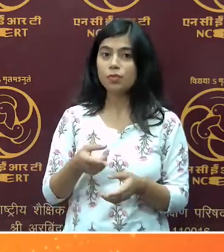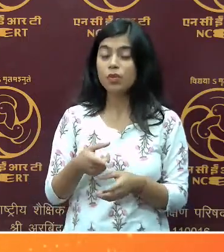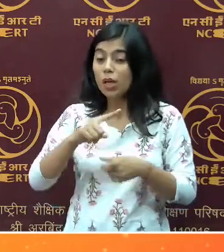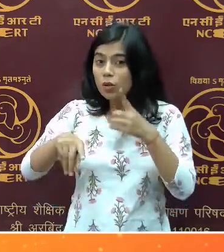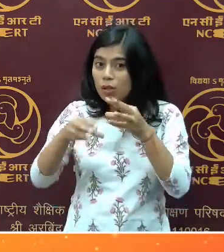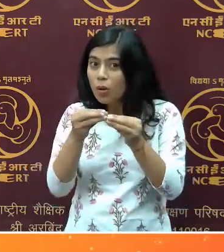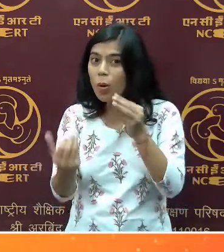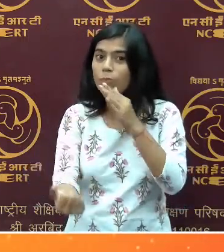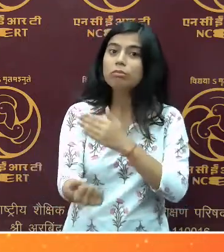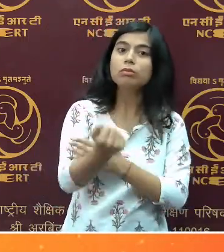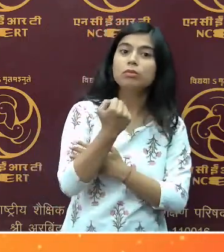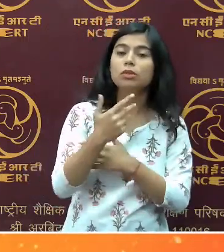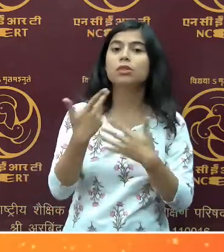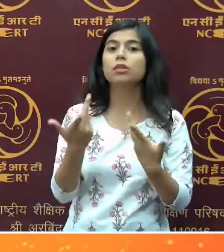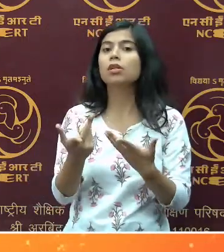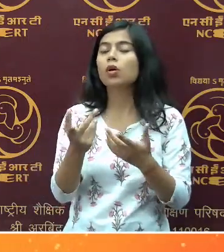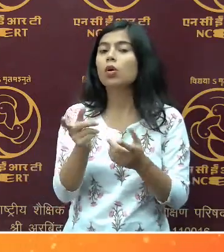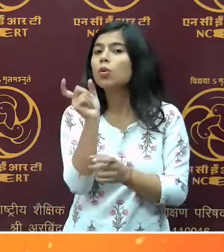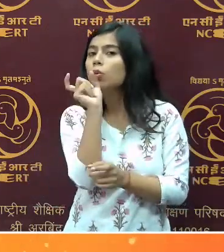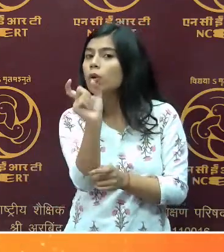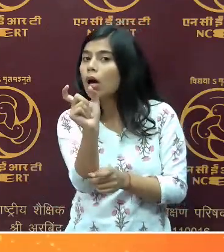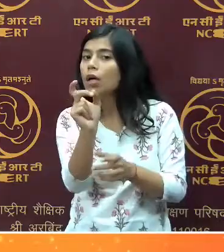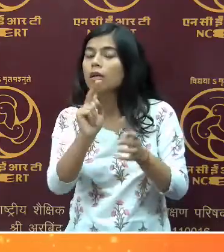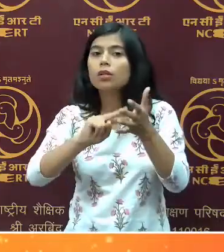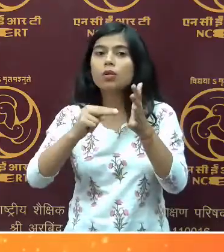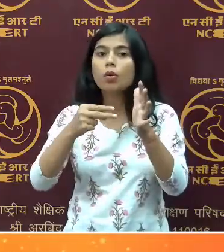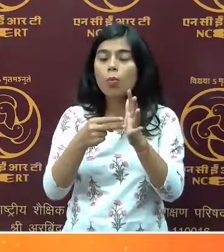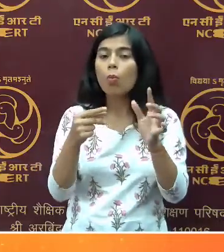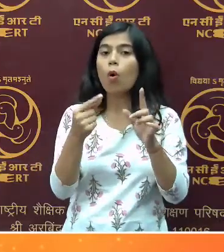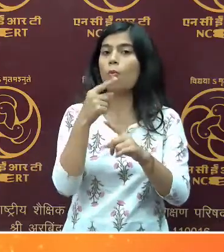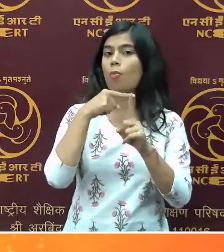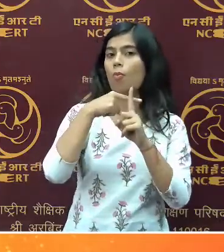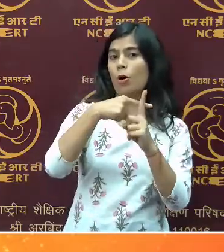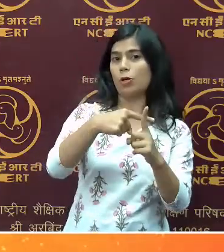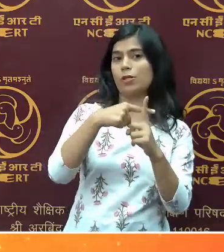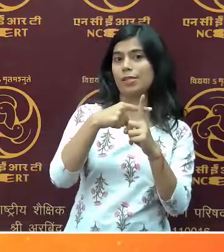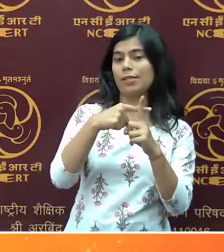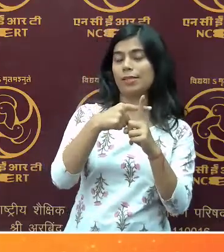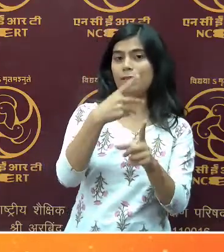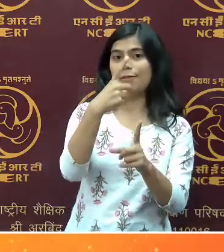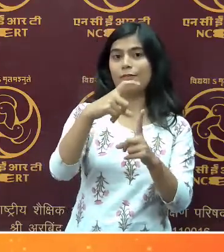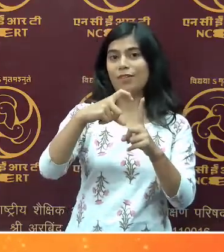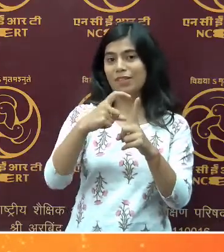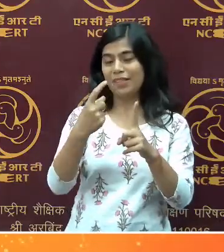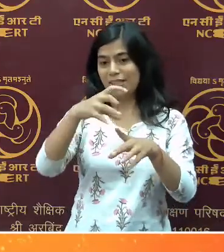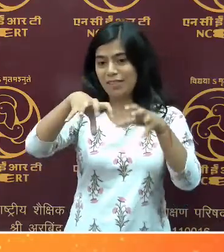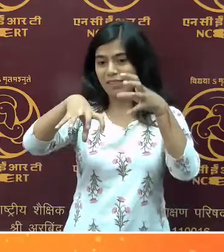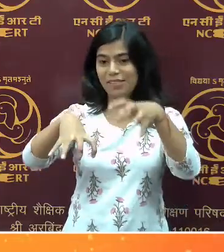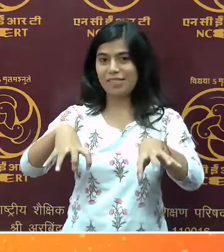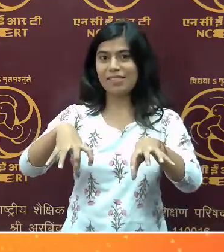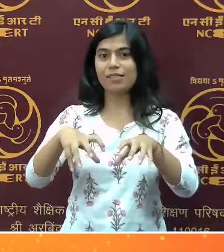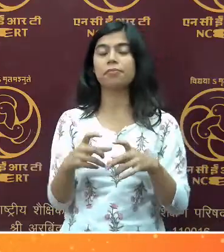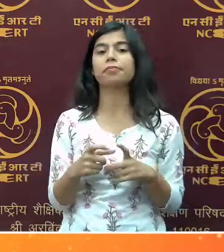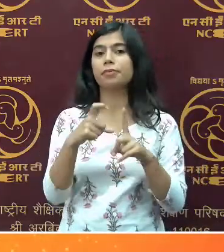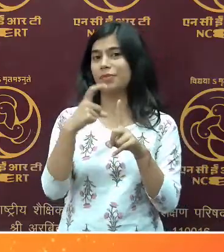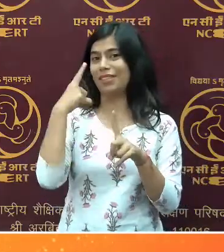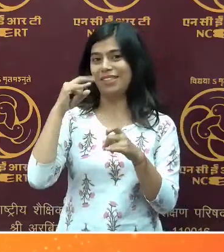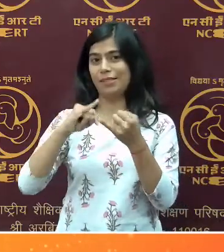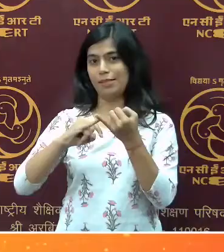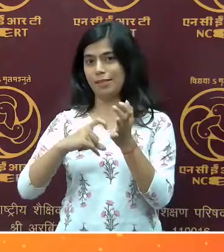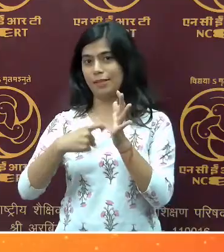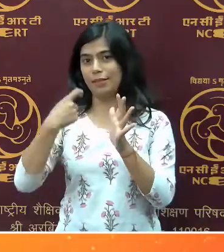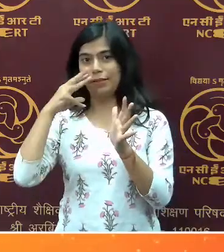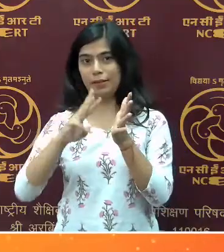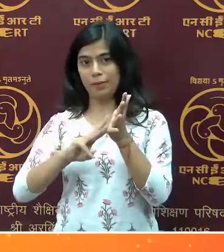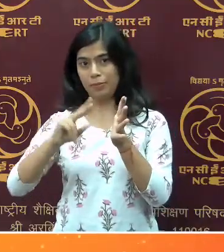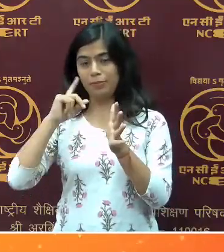upliftment. It can be called as positive discrimination. It may be discriminatory, but it is a positive discrimination with a